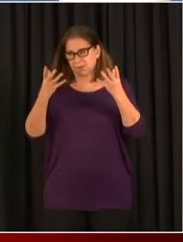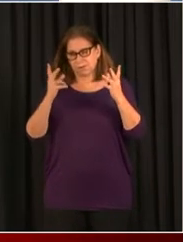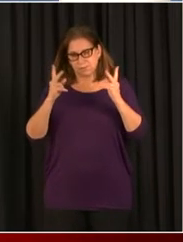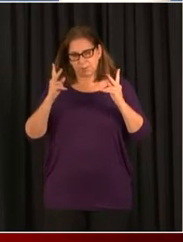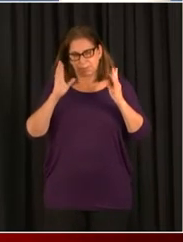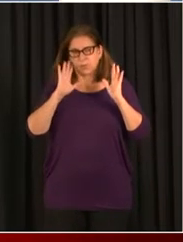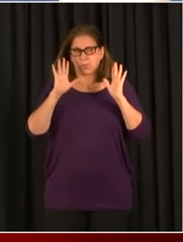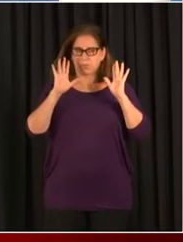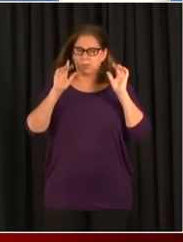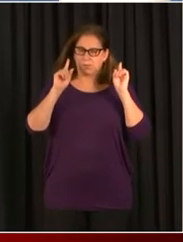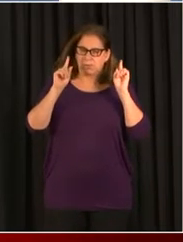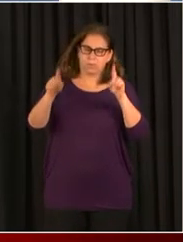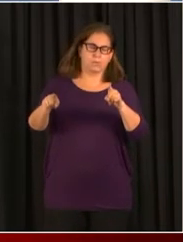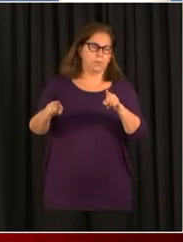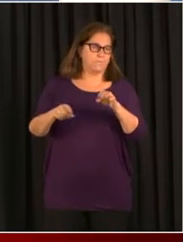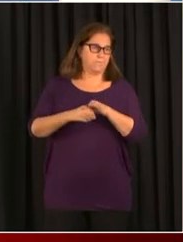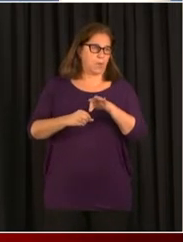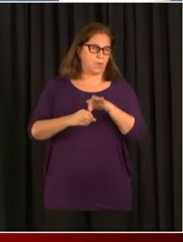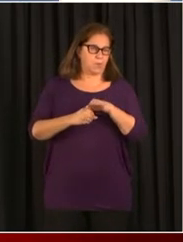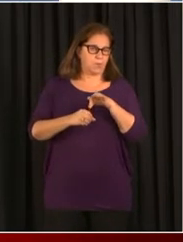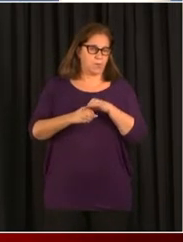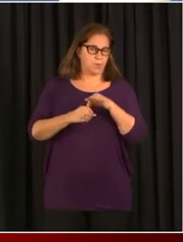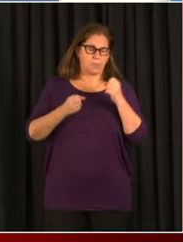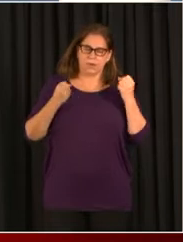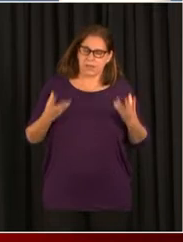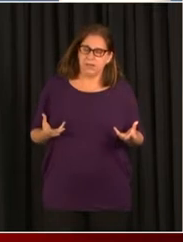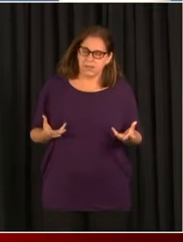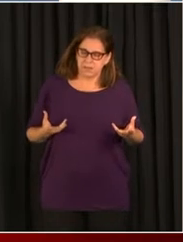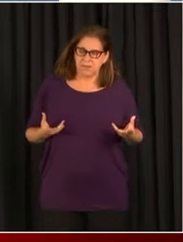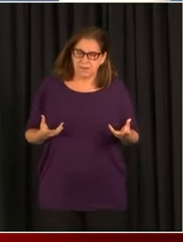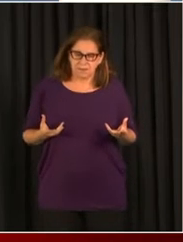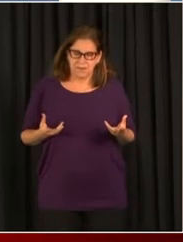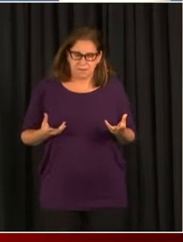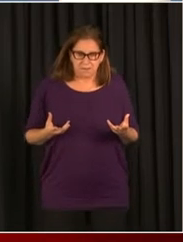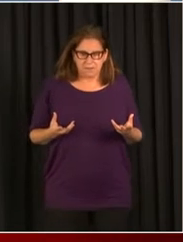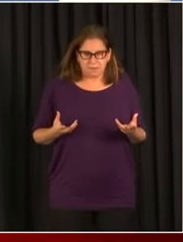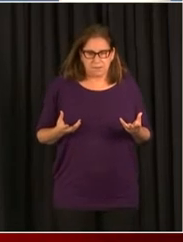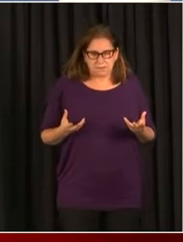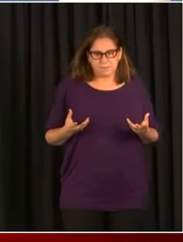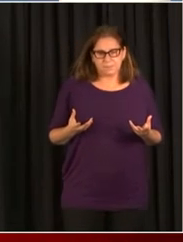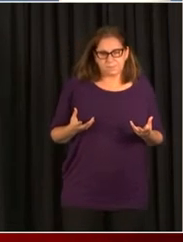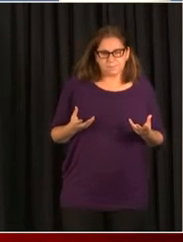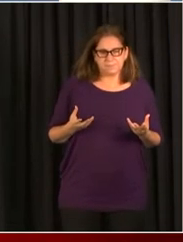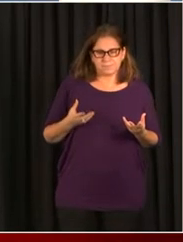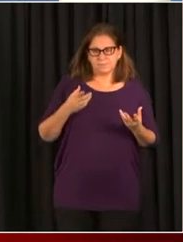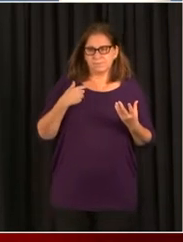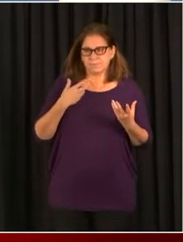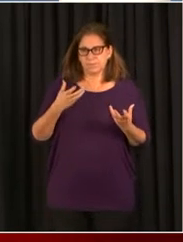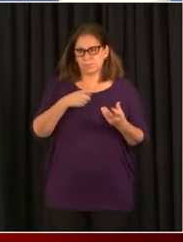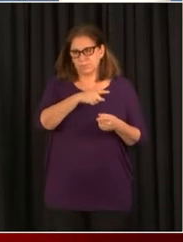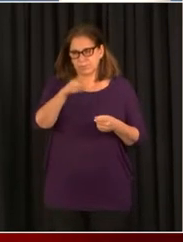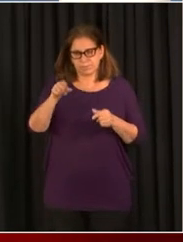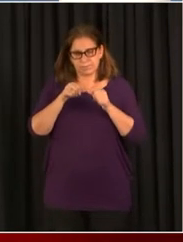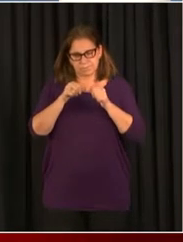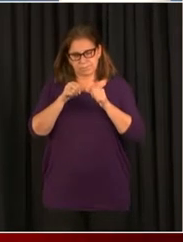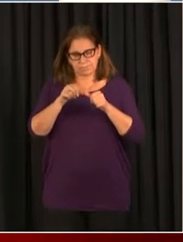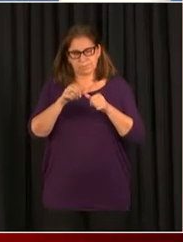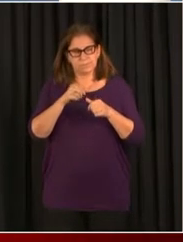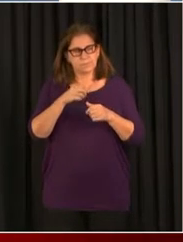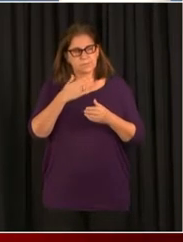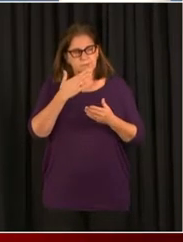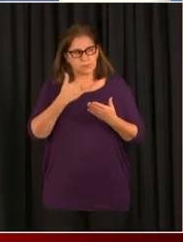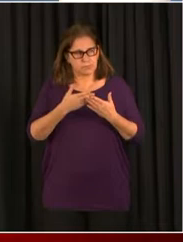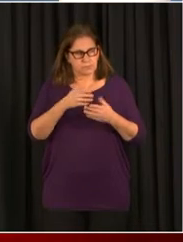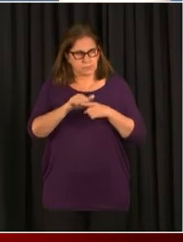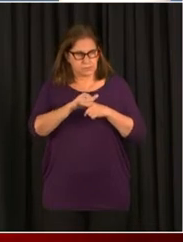in exercising their right to vote, and that they should be prepared to practice all of those good community hygiene practices while they are there. But